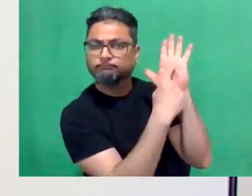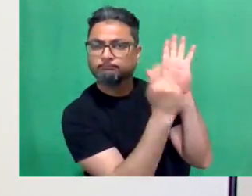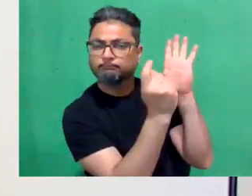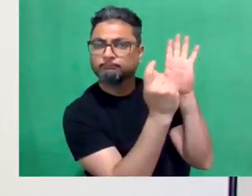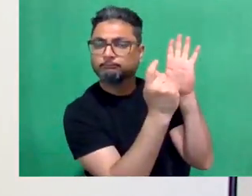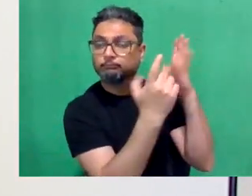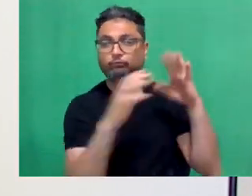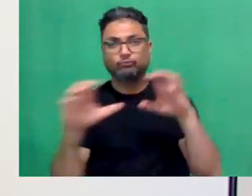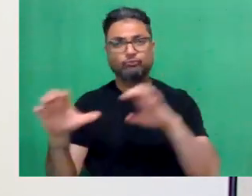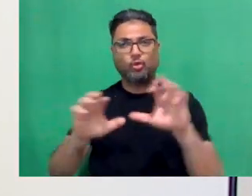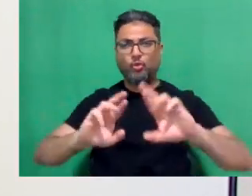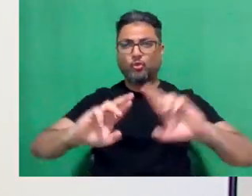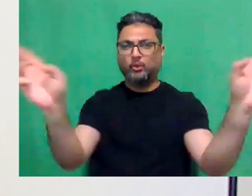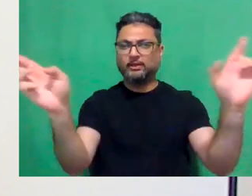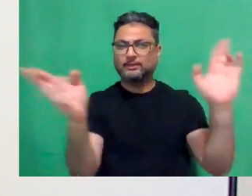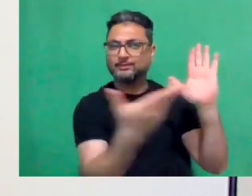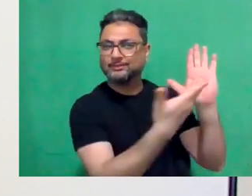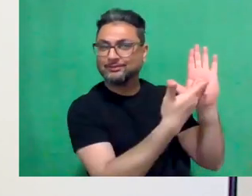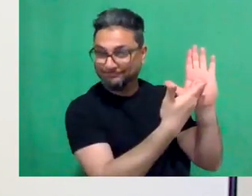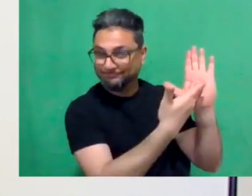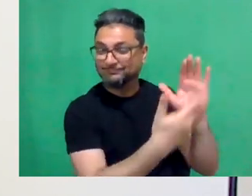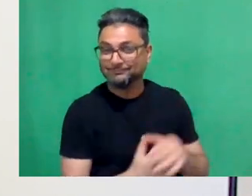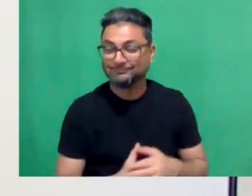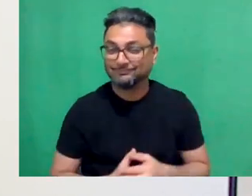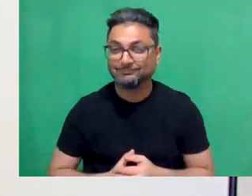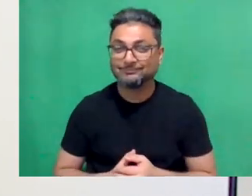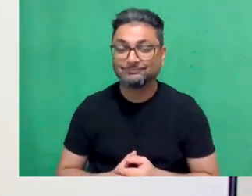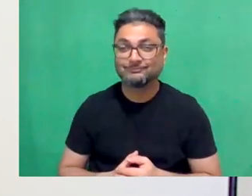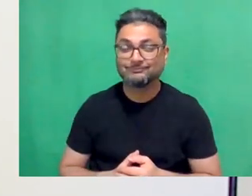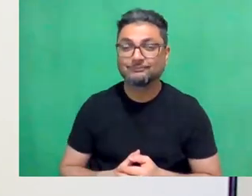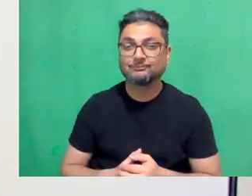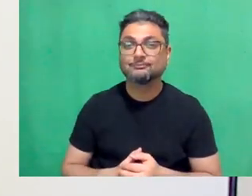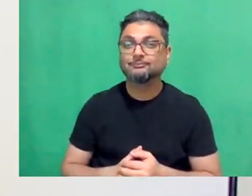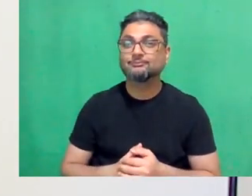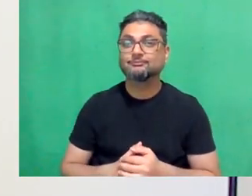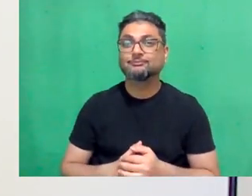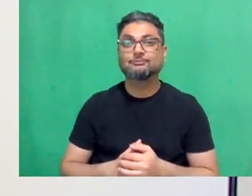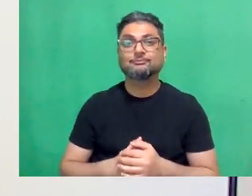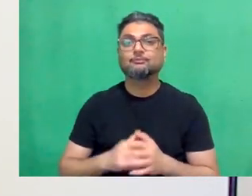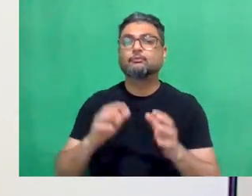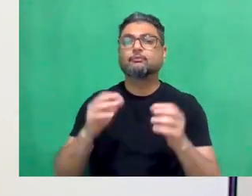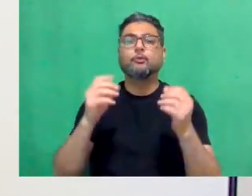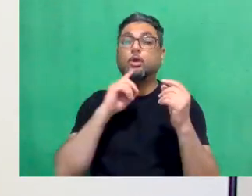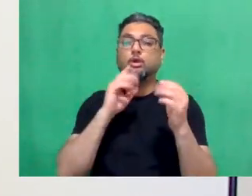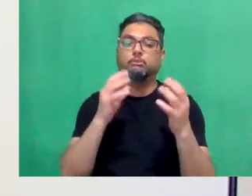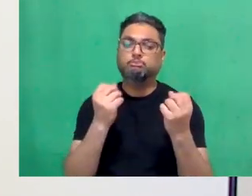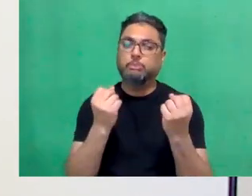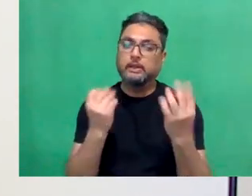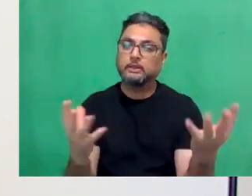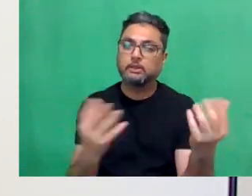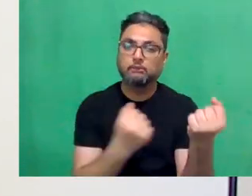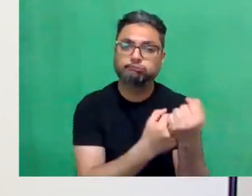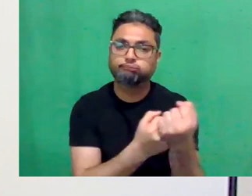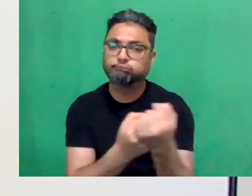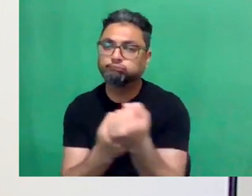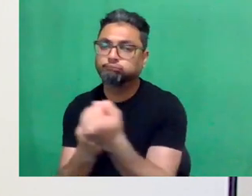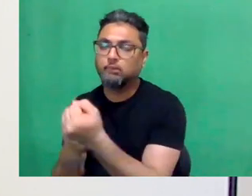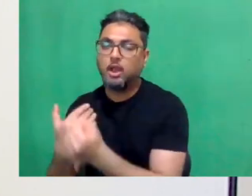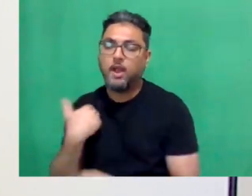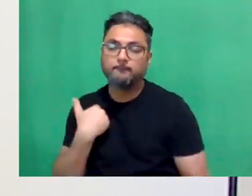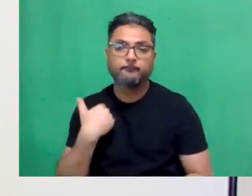this week and into the term. There really are so many supports available at the college to help you